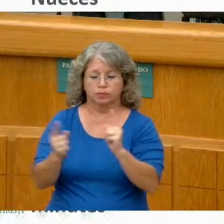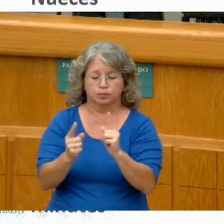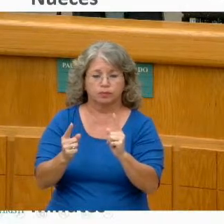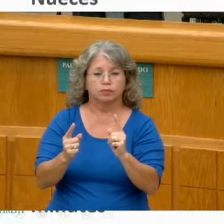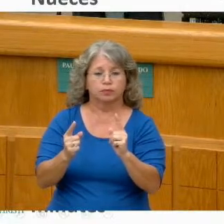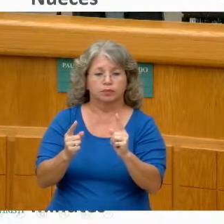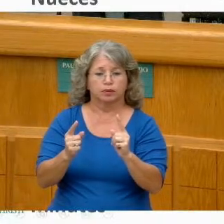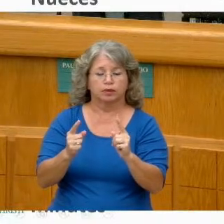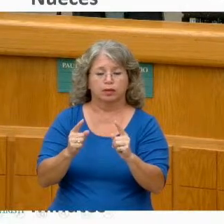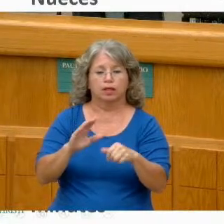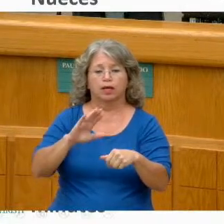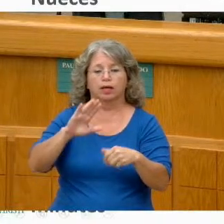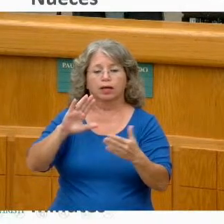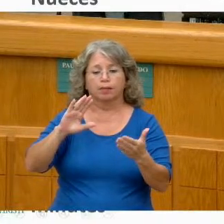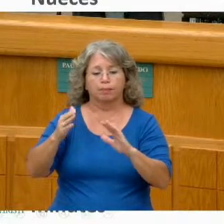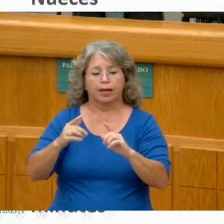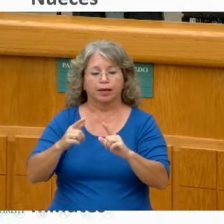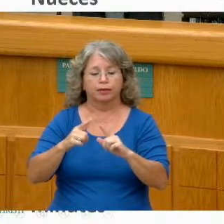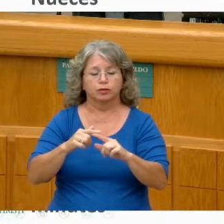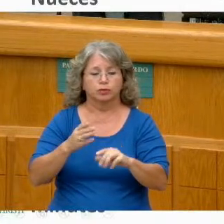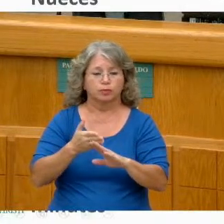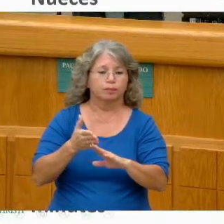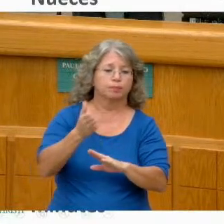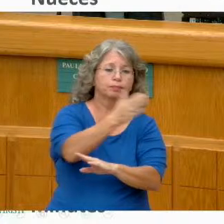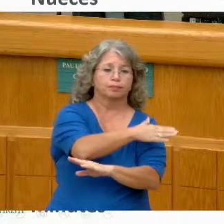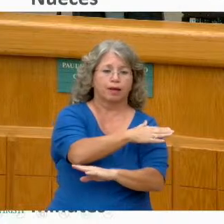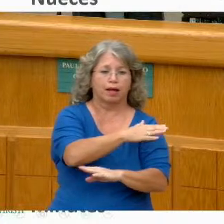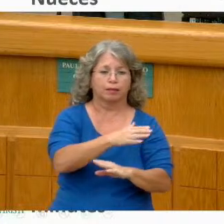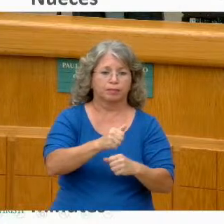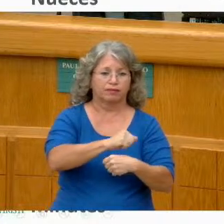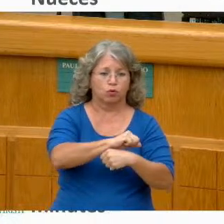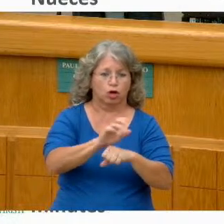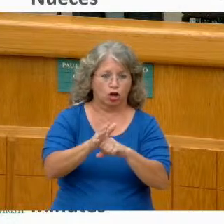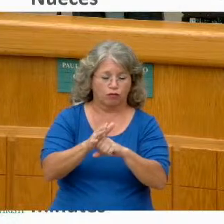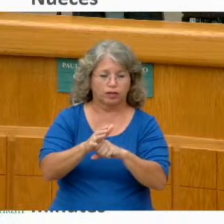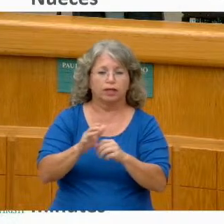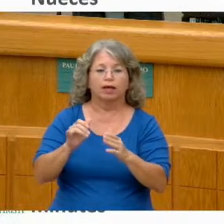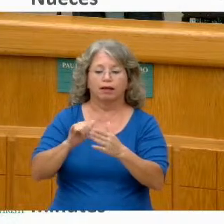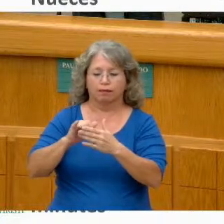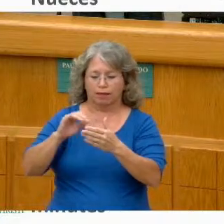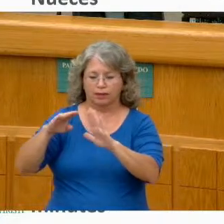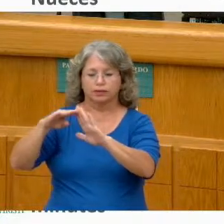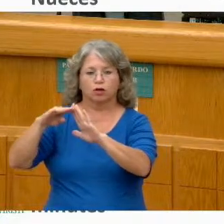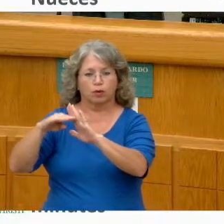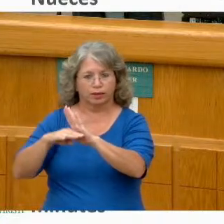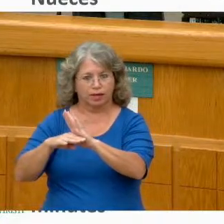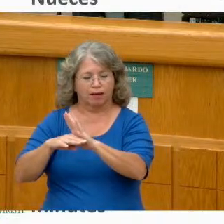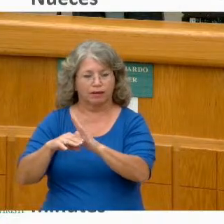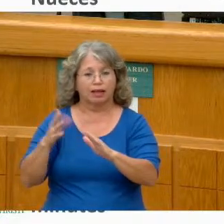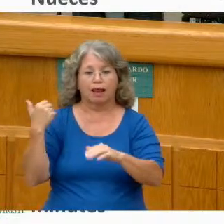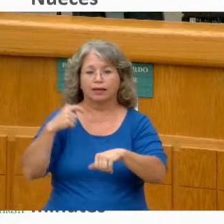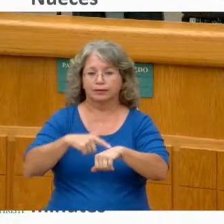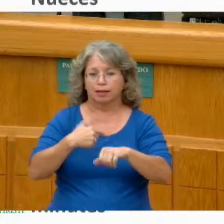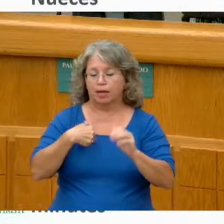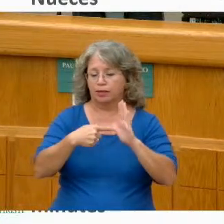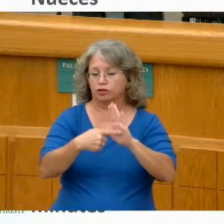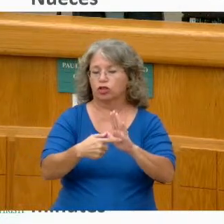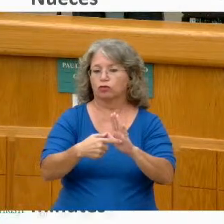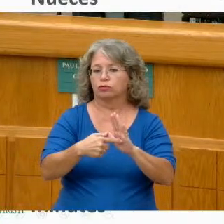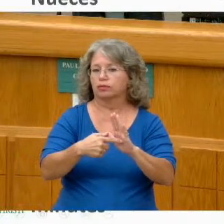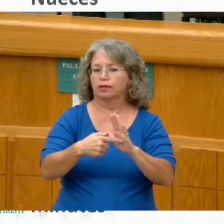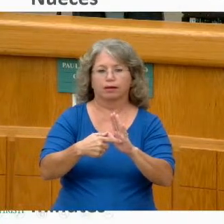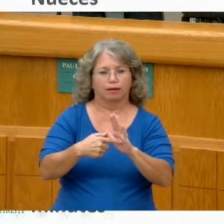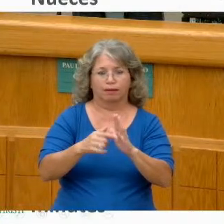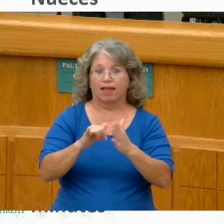scaled relative to normal has declined. Last time I showed this, that wasn't the trend. We got about a week and a half more data since